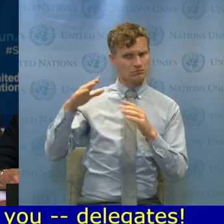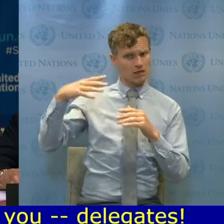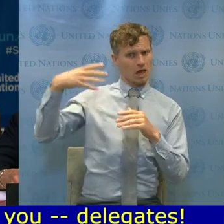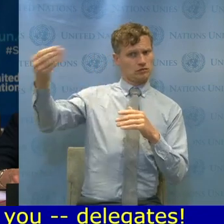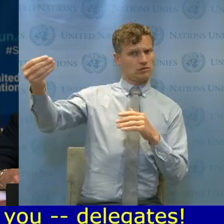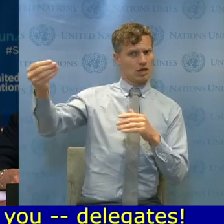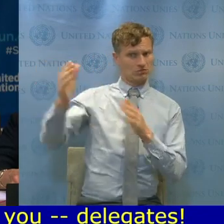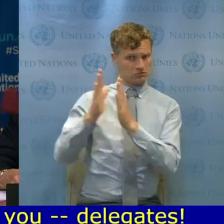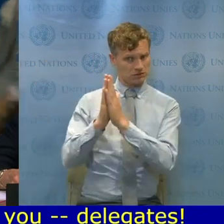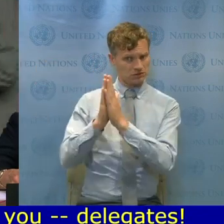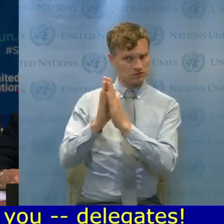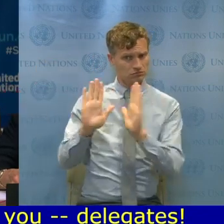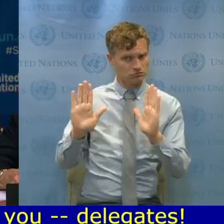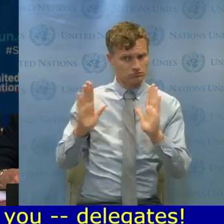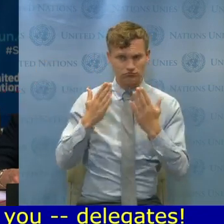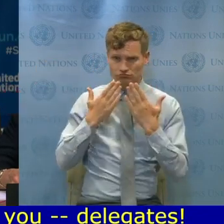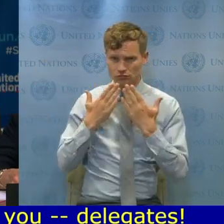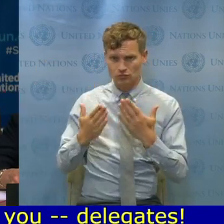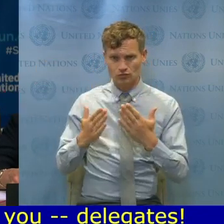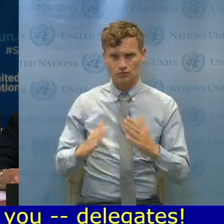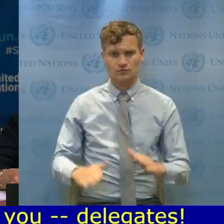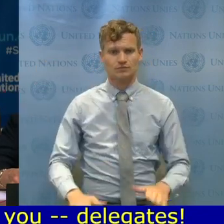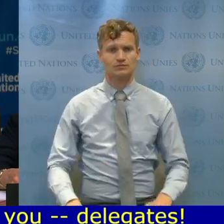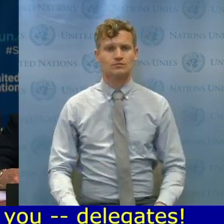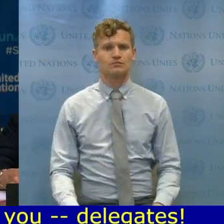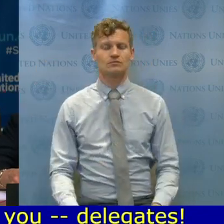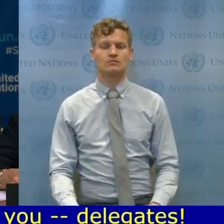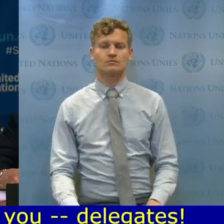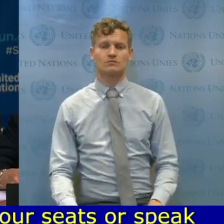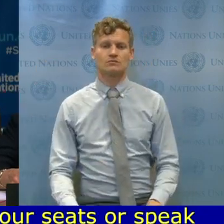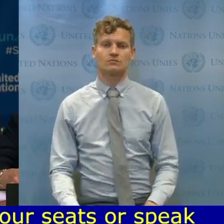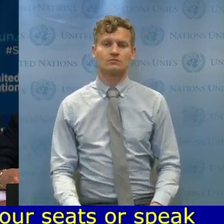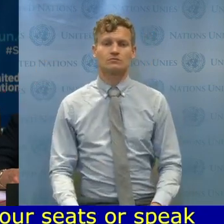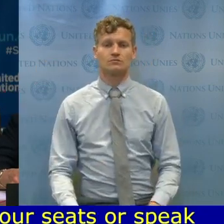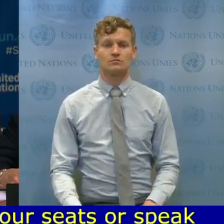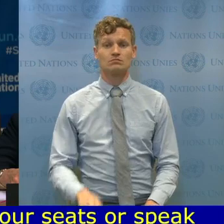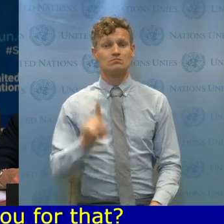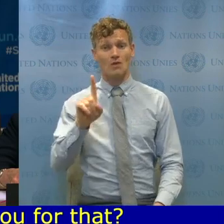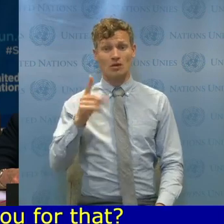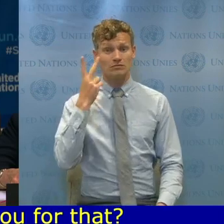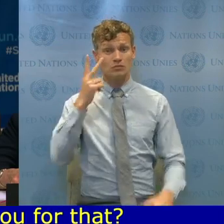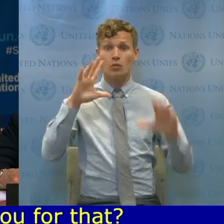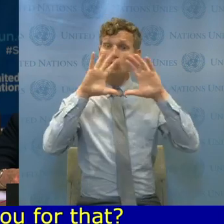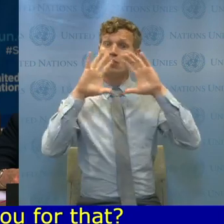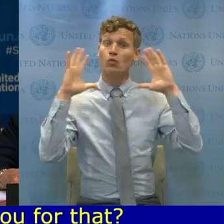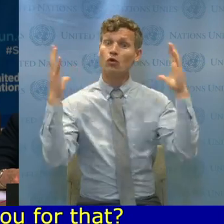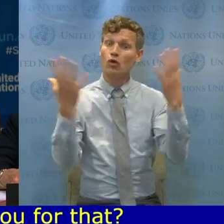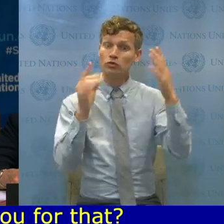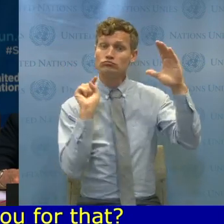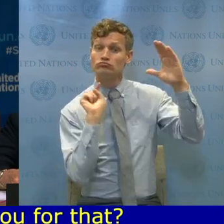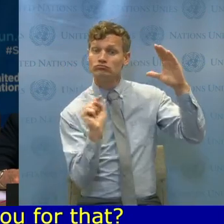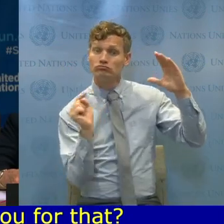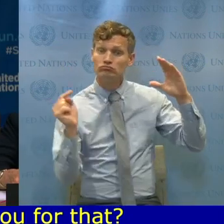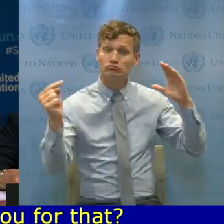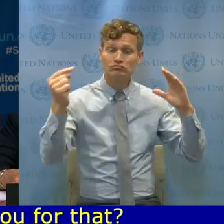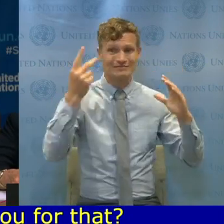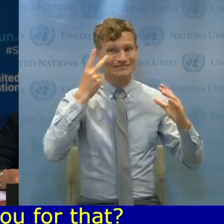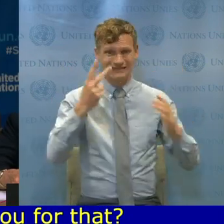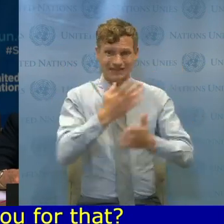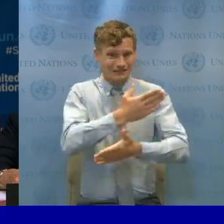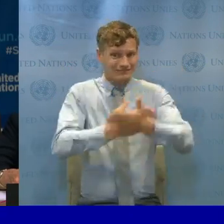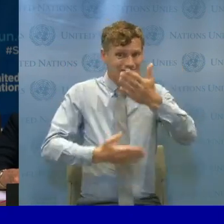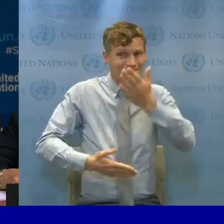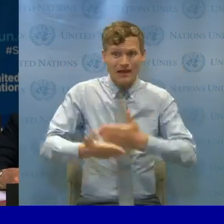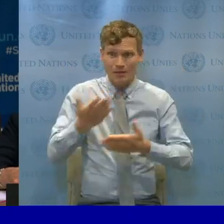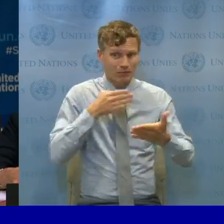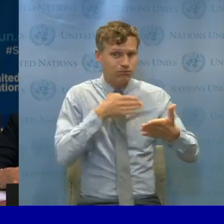Thank you. However, available evidence suggests that access to health services is still a